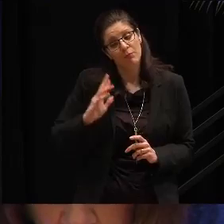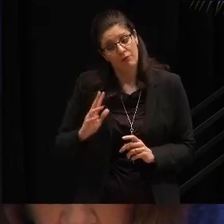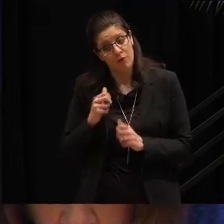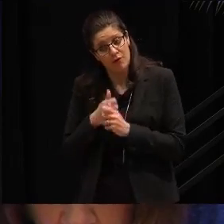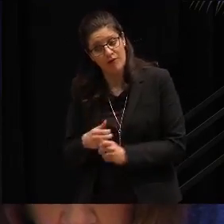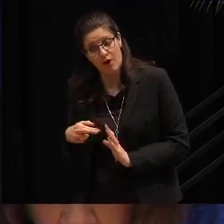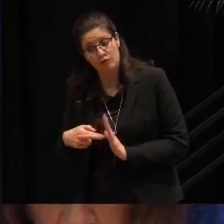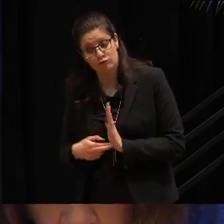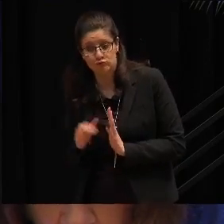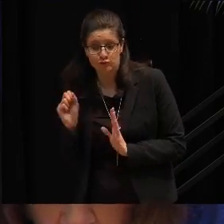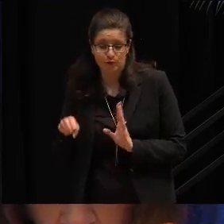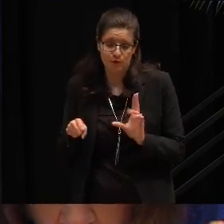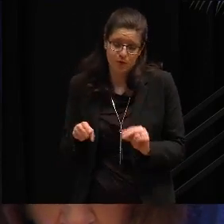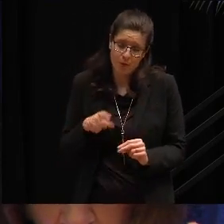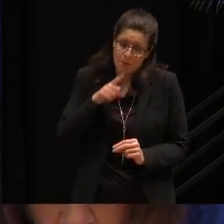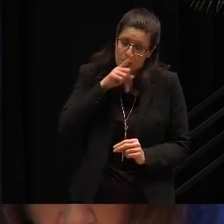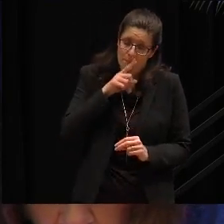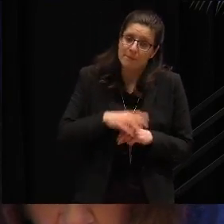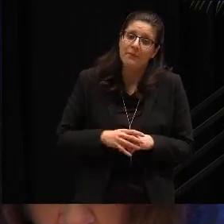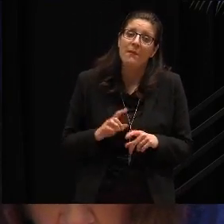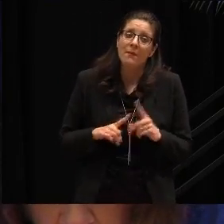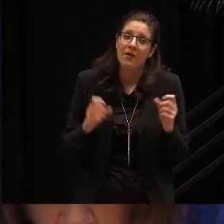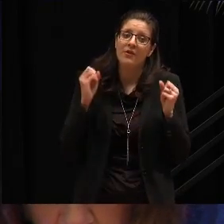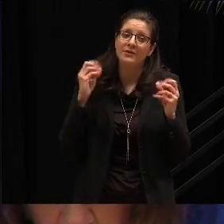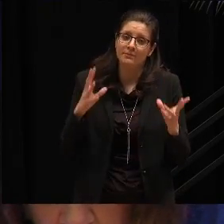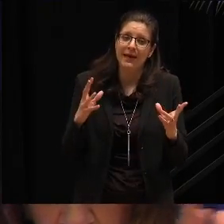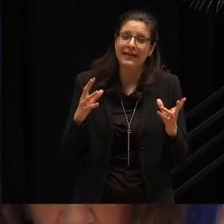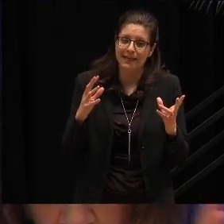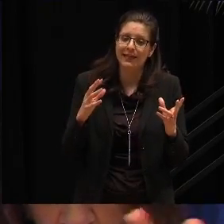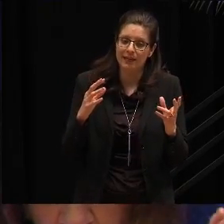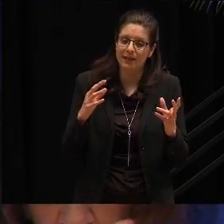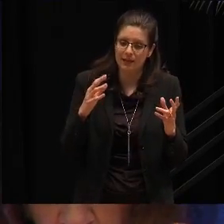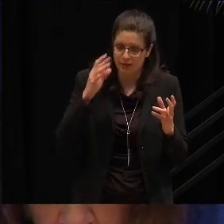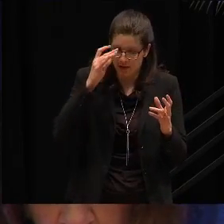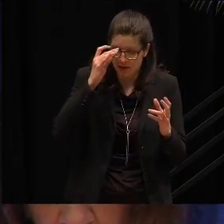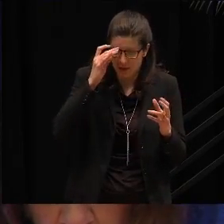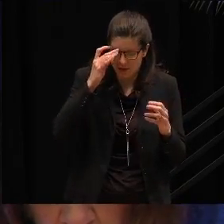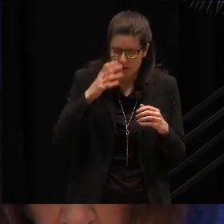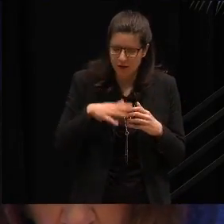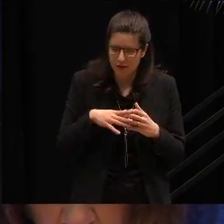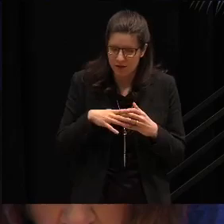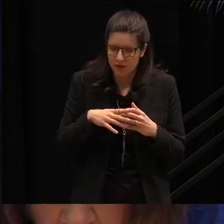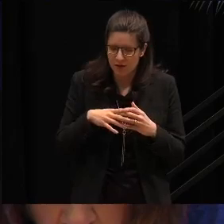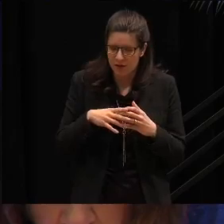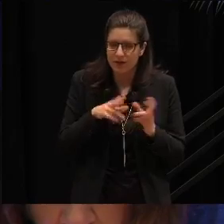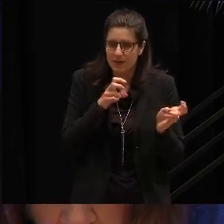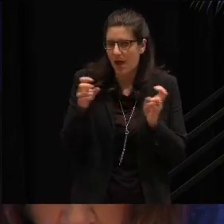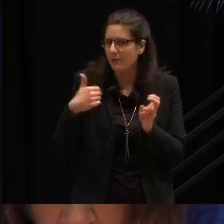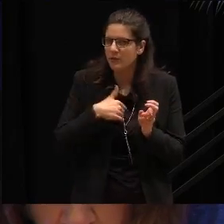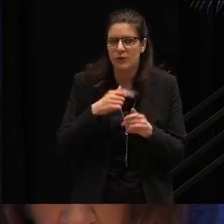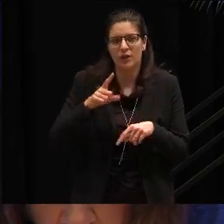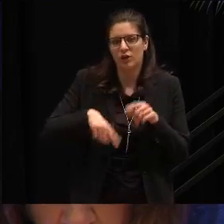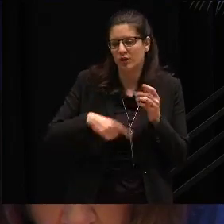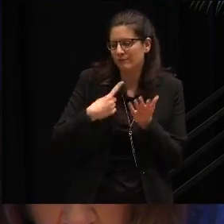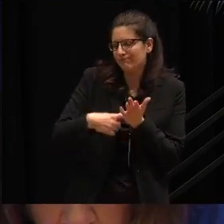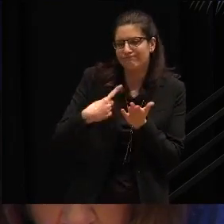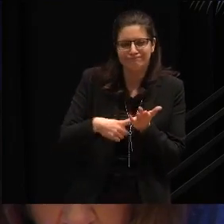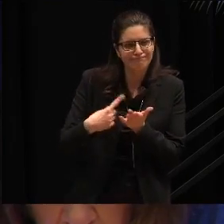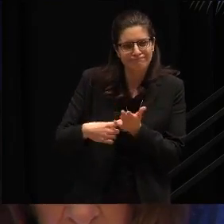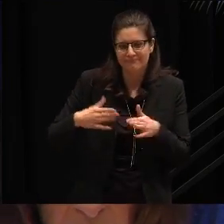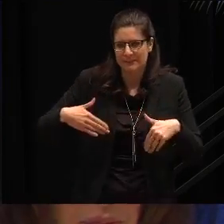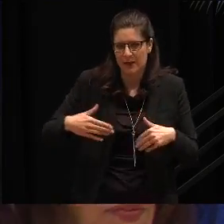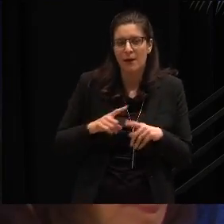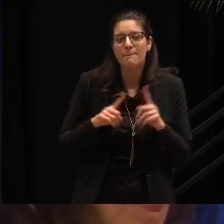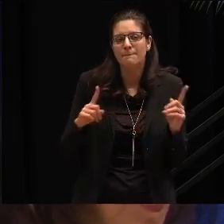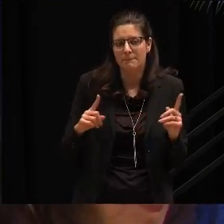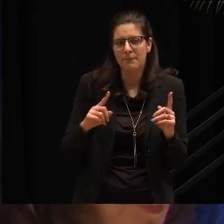I think that there's lots of consensus that we weren't able to sort of go back and forth on. But I do think that